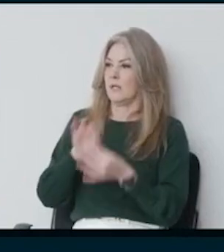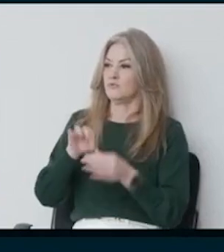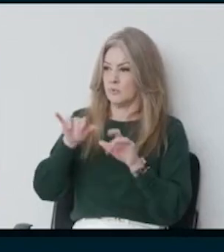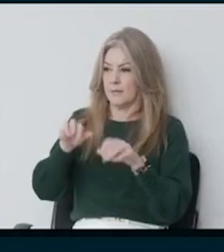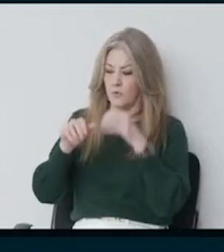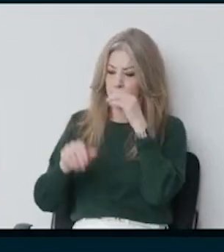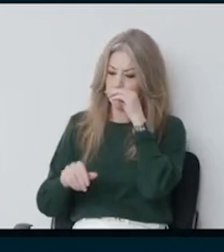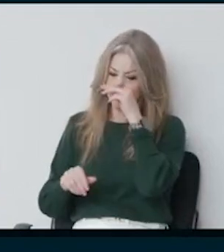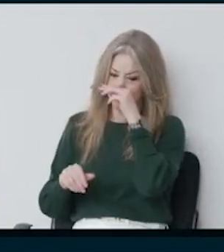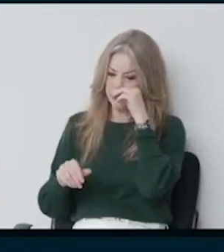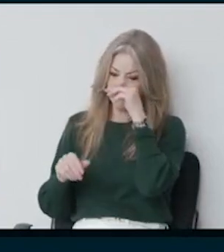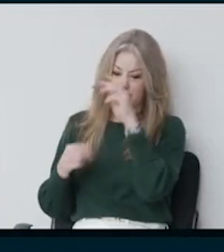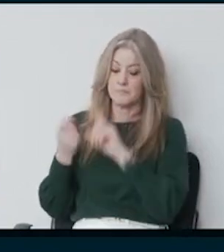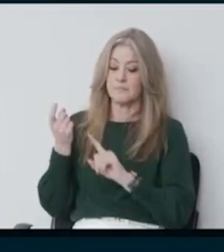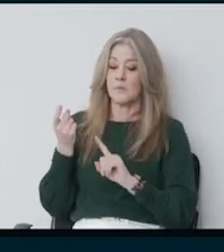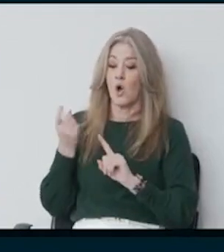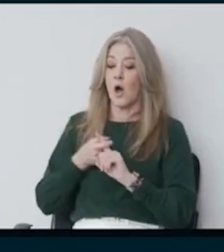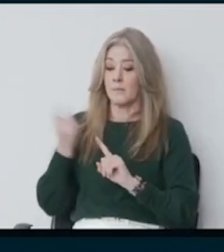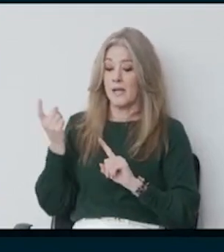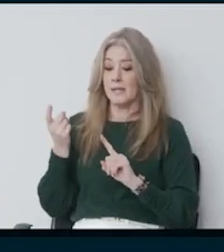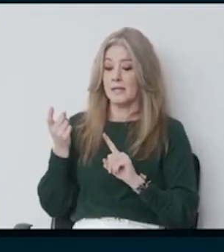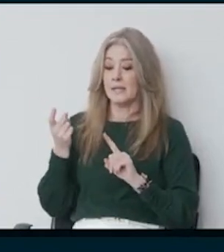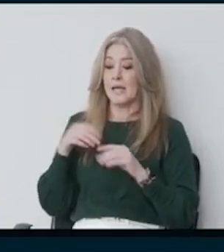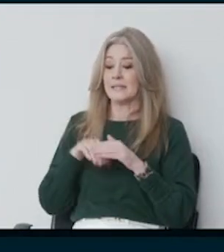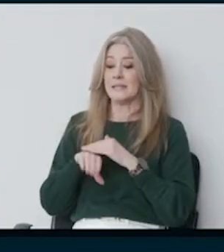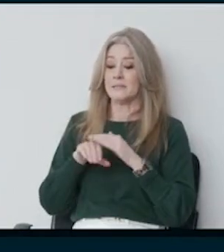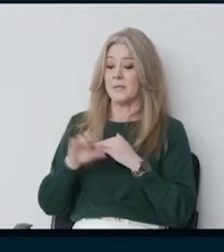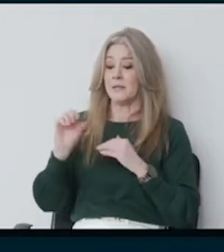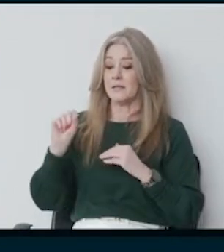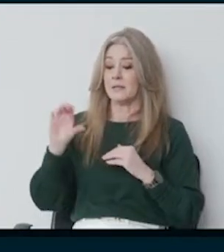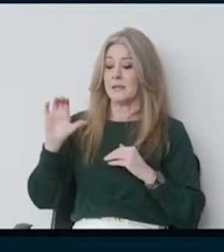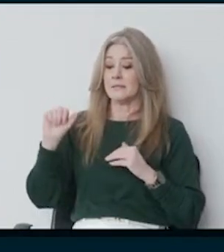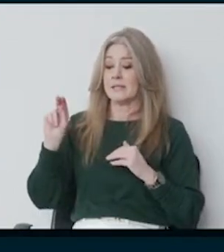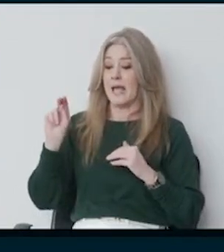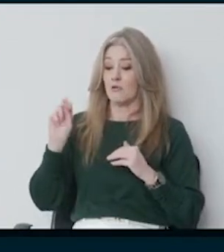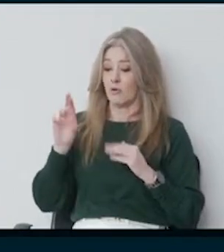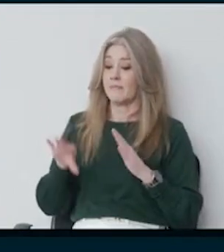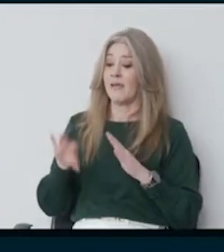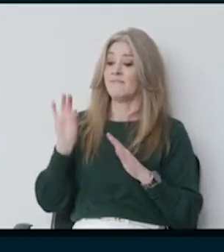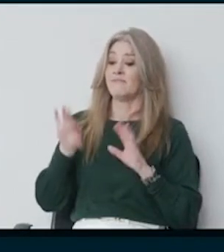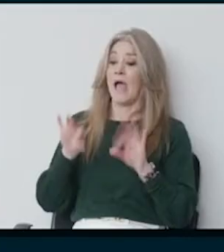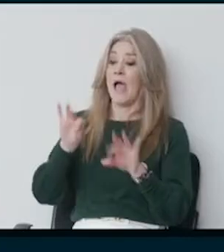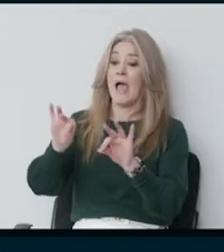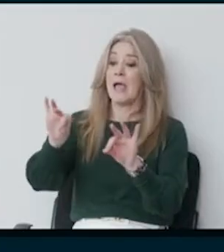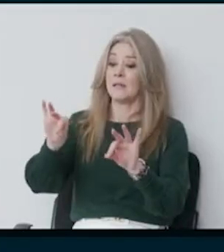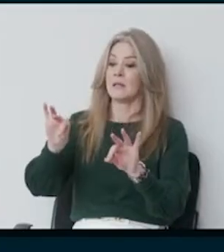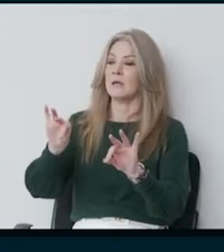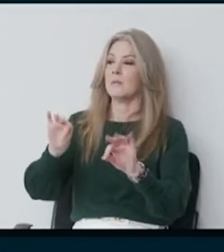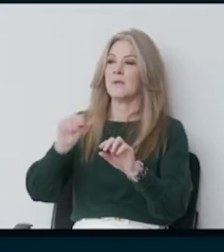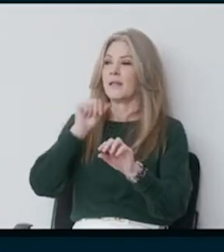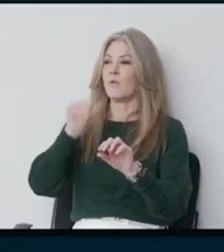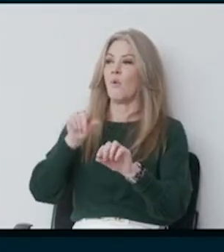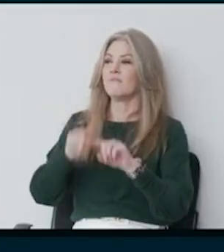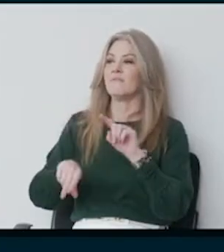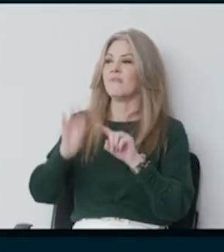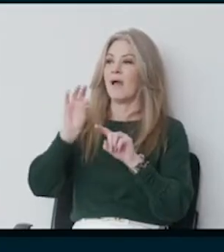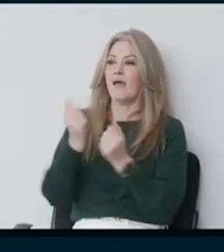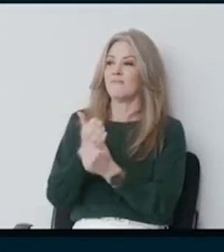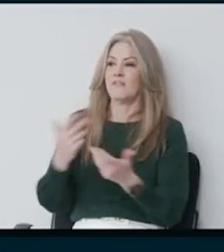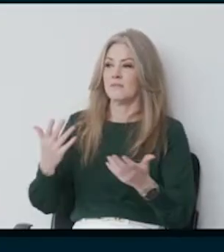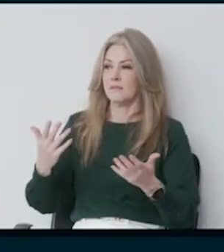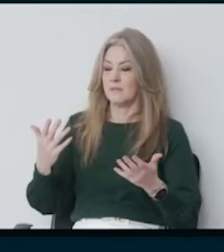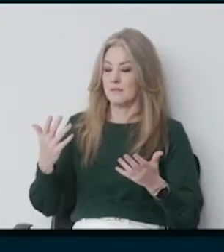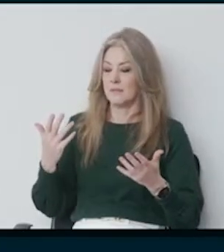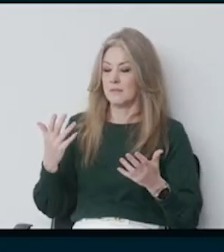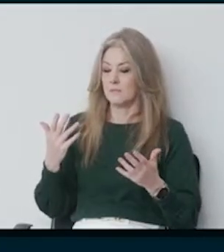Now, automated accessibility scanners, they find a lot, but they just can't find everything. They're great though, I use one. But